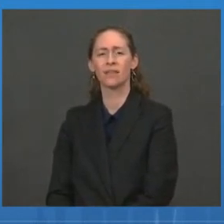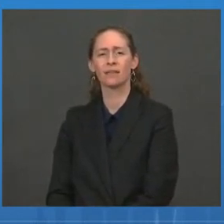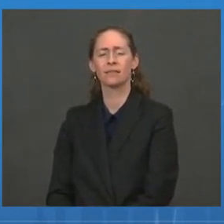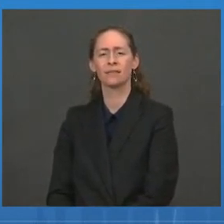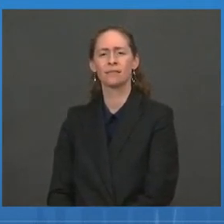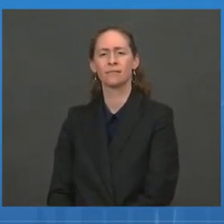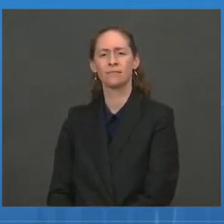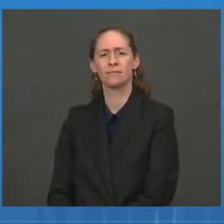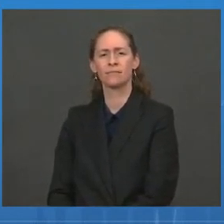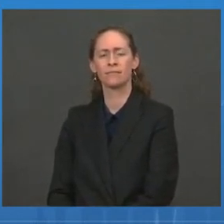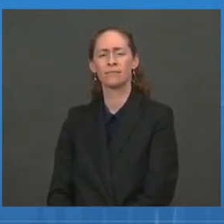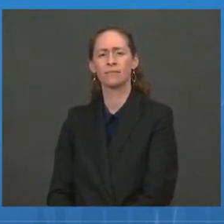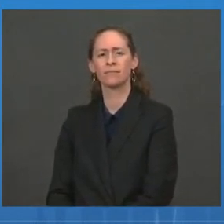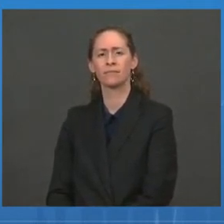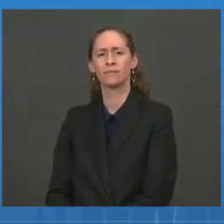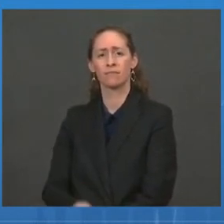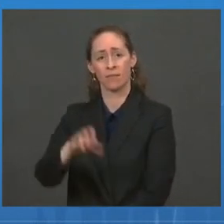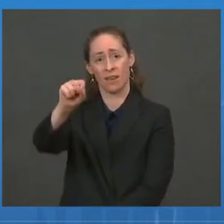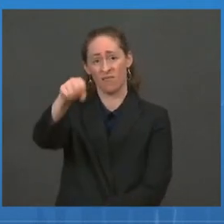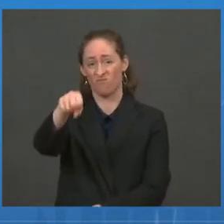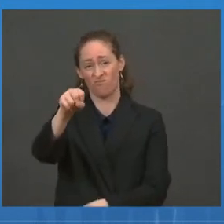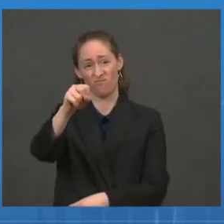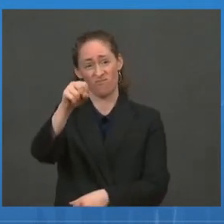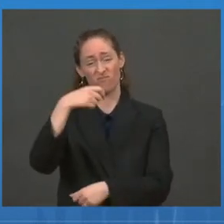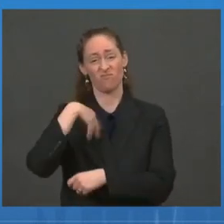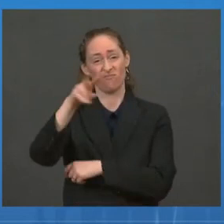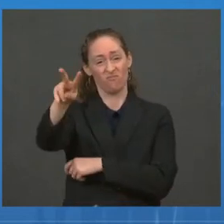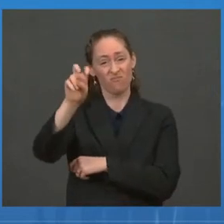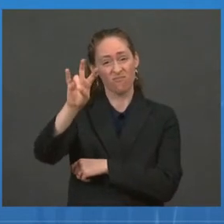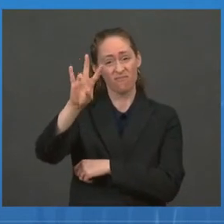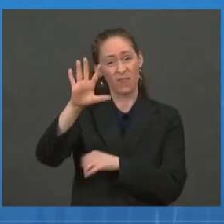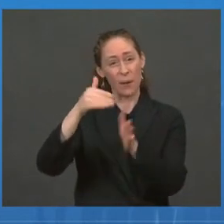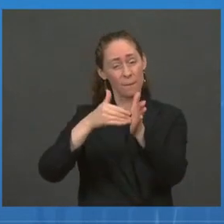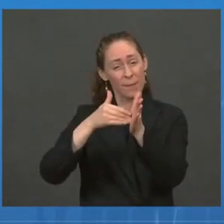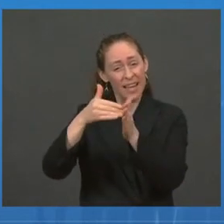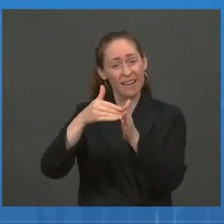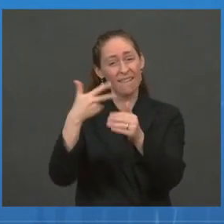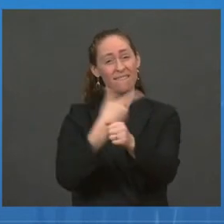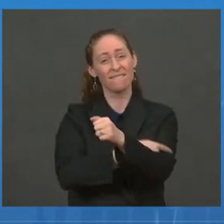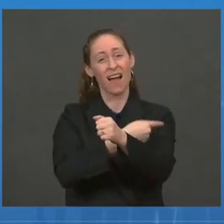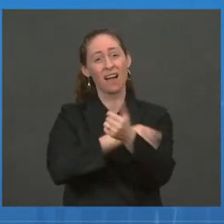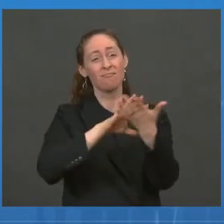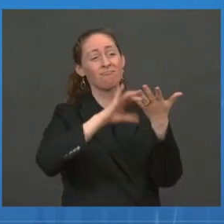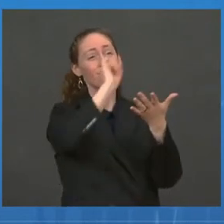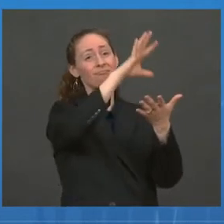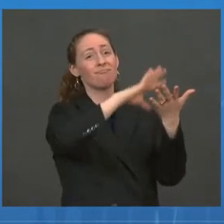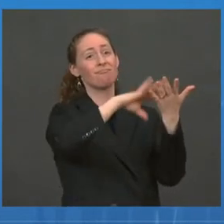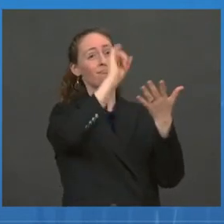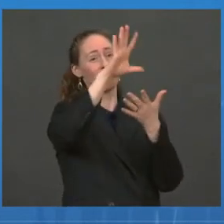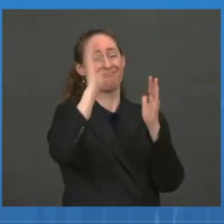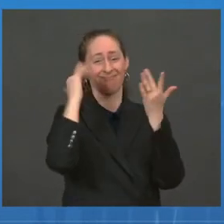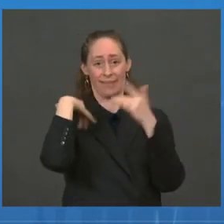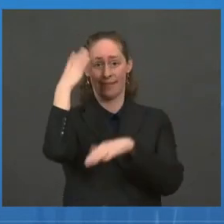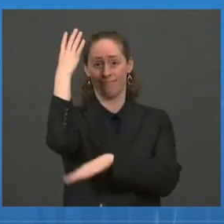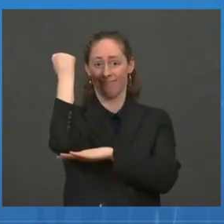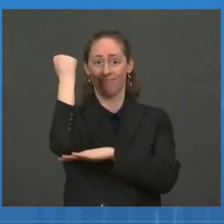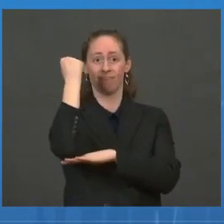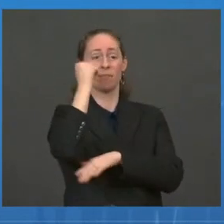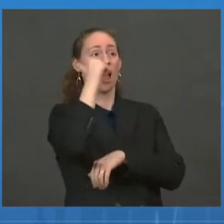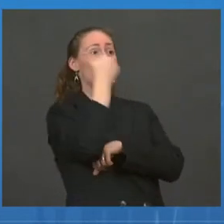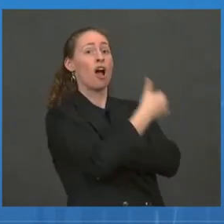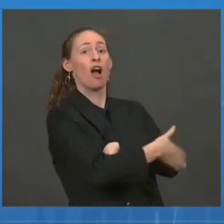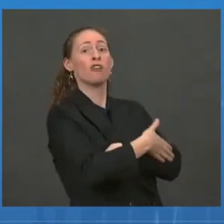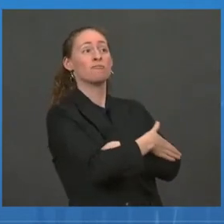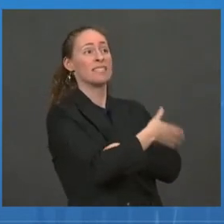than all other countries in the world combined and this includes 94 million to africa as a